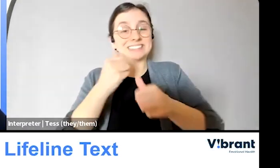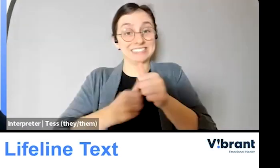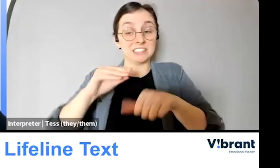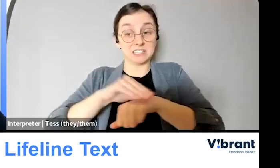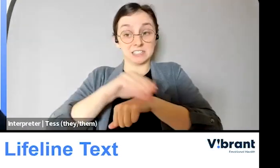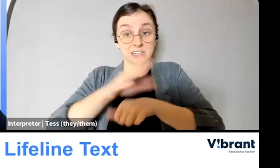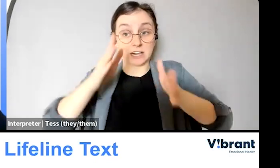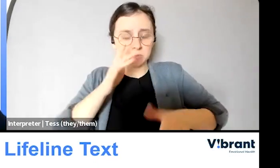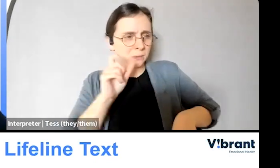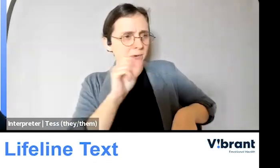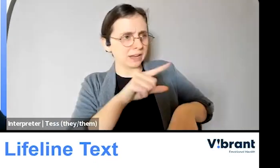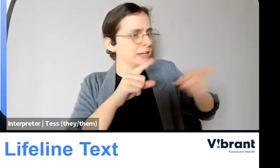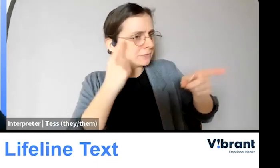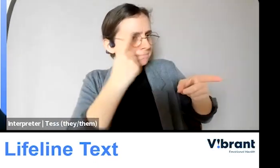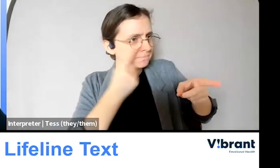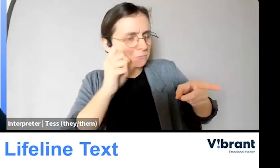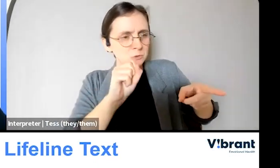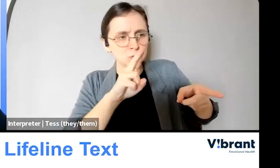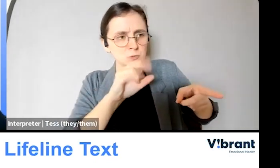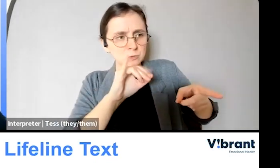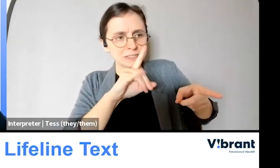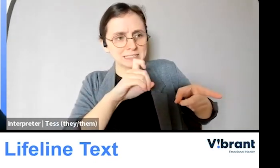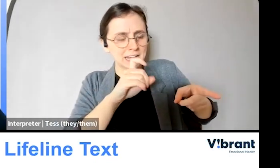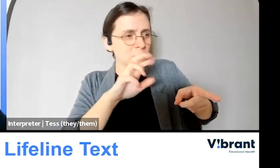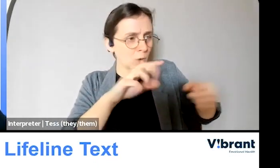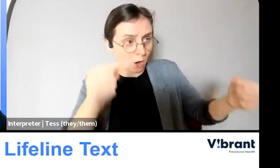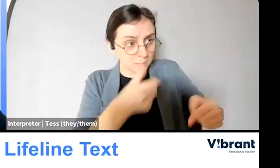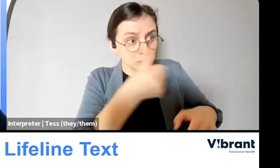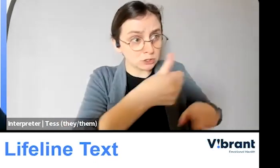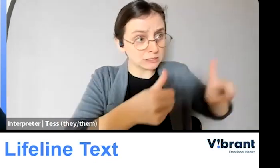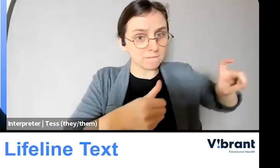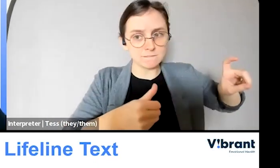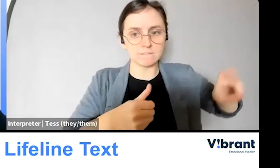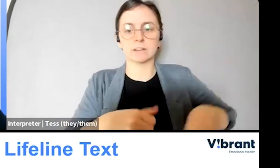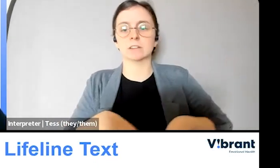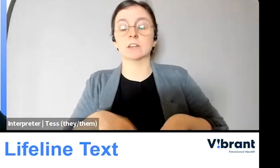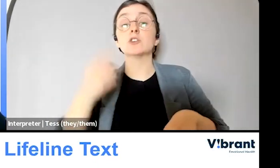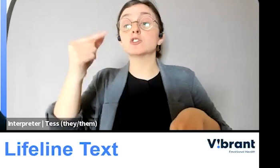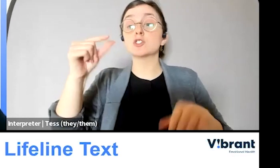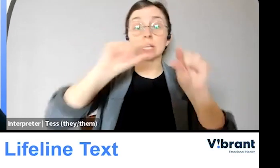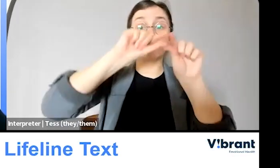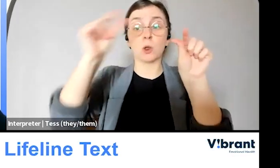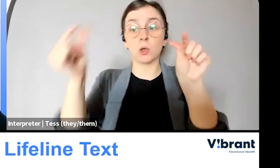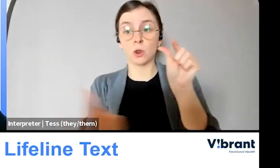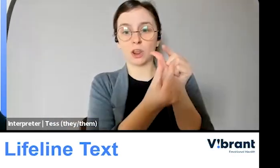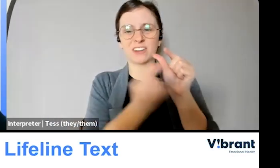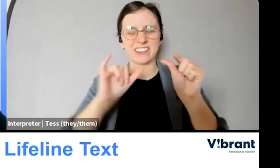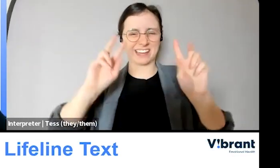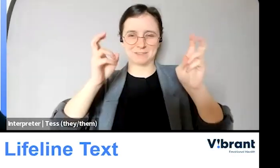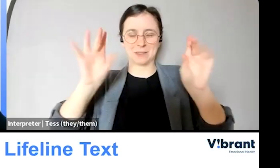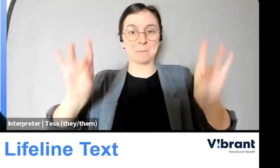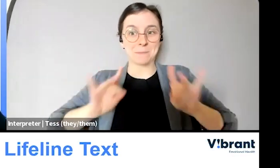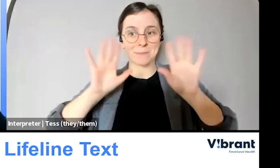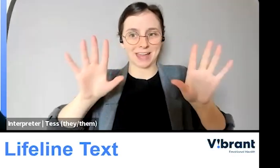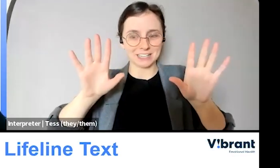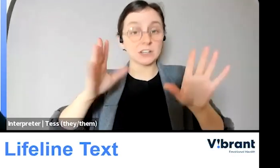of suicide or harming themselves. And then this part here, this in green, this is sort of where the magic happens, because the counselor